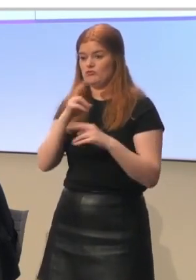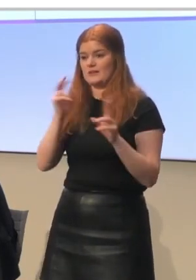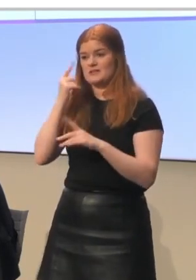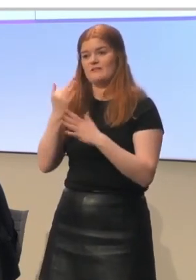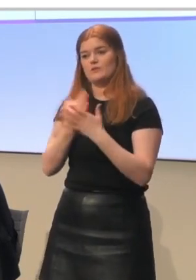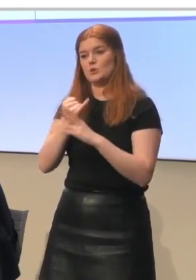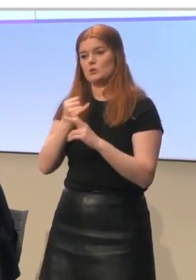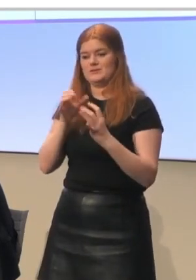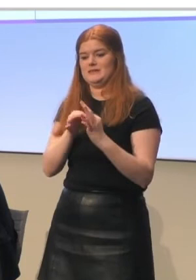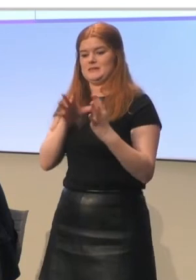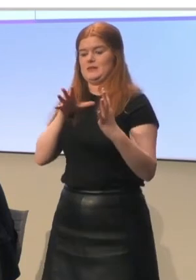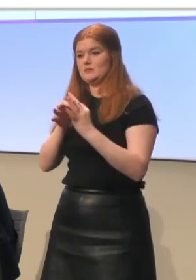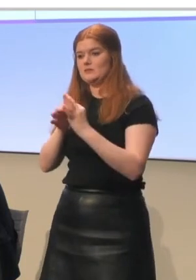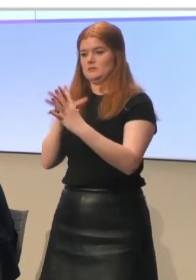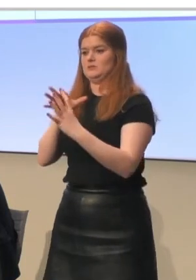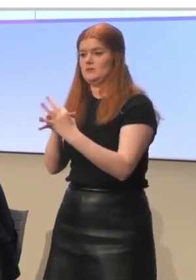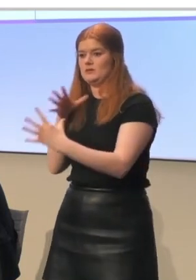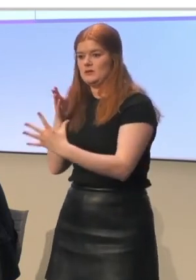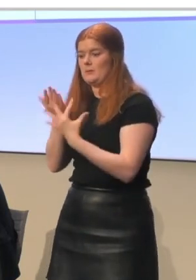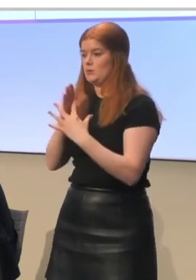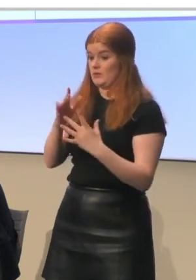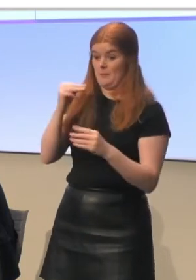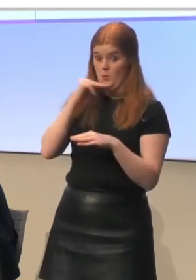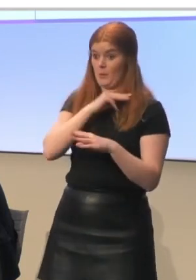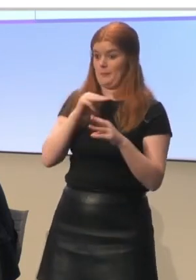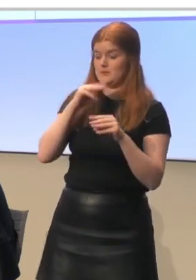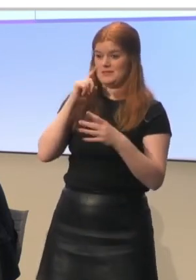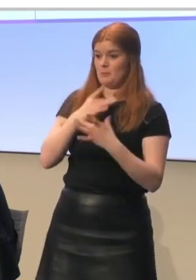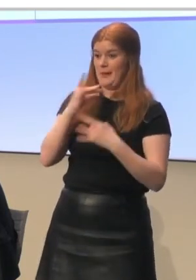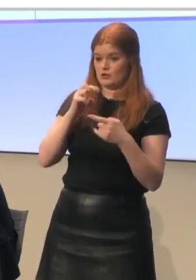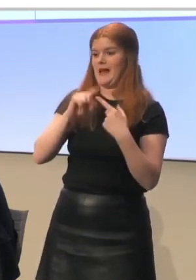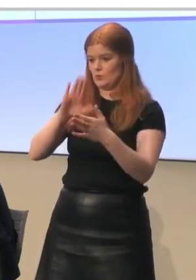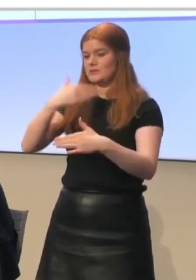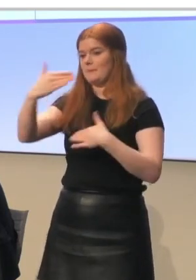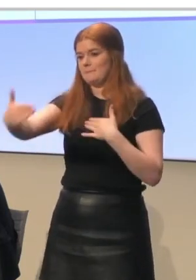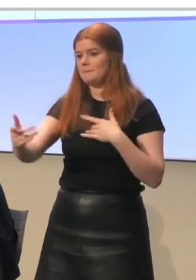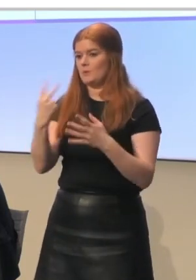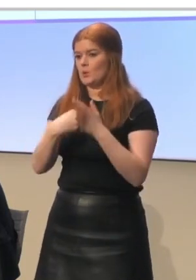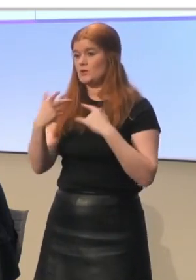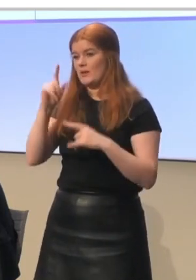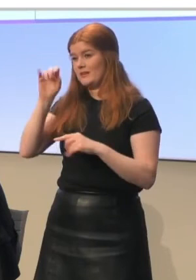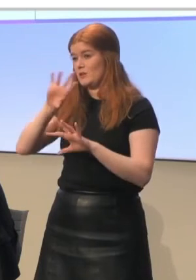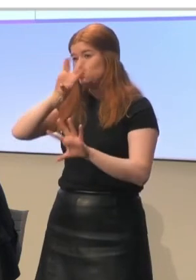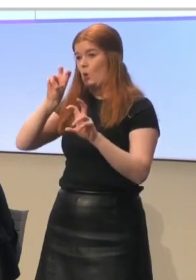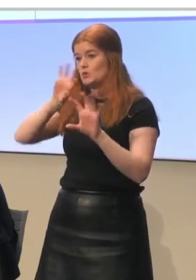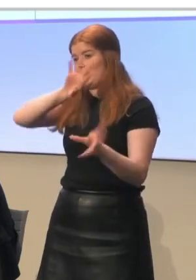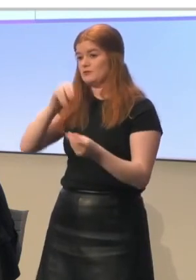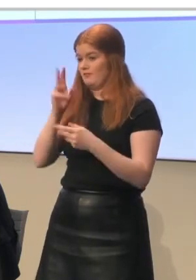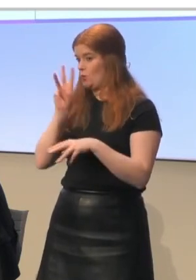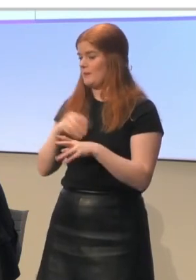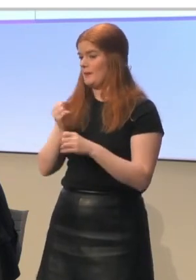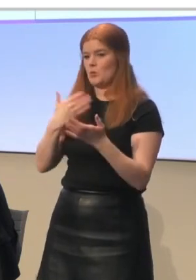was a disconnect. And a disconnect between key players and a disconnect over time. And I think this quote captures it quite well in terms of